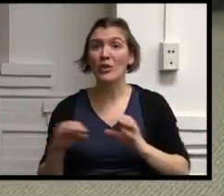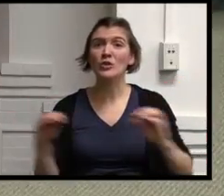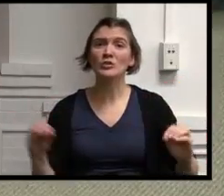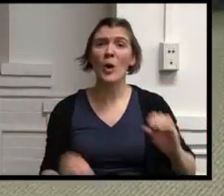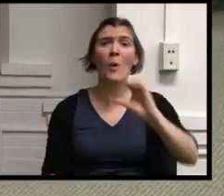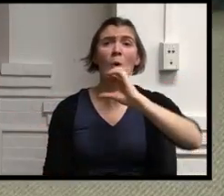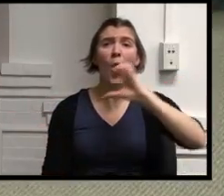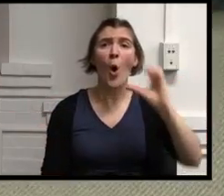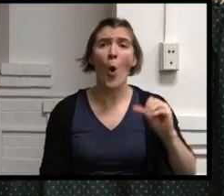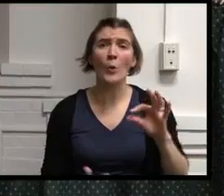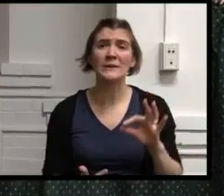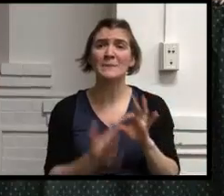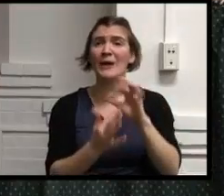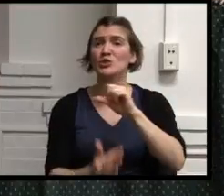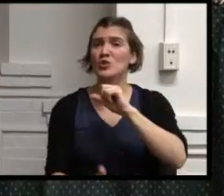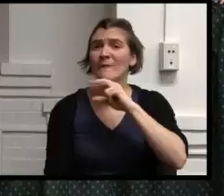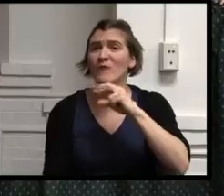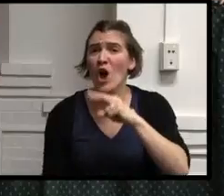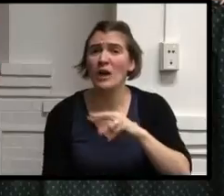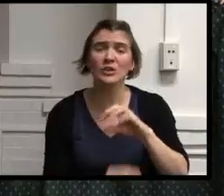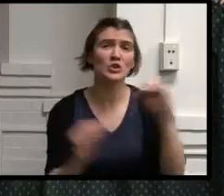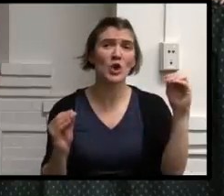or burial ground in there, so